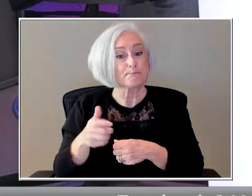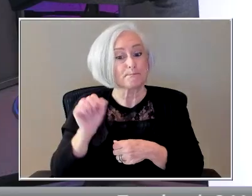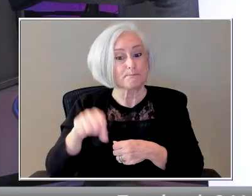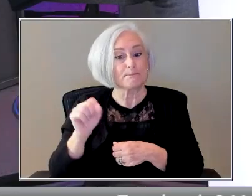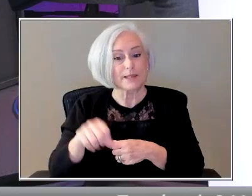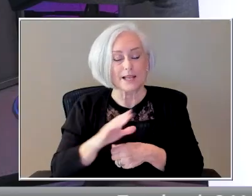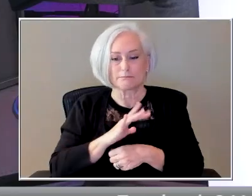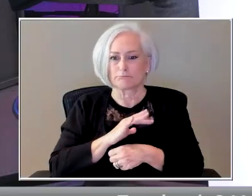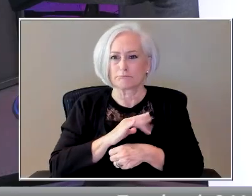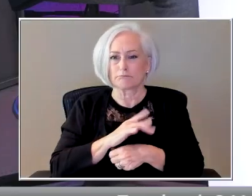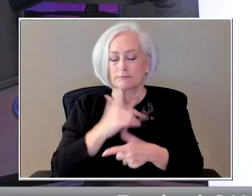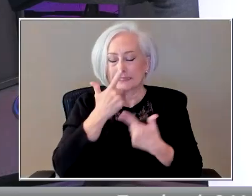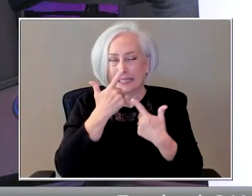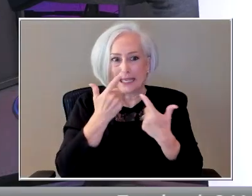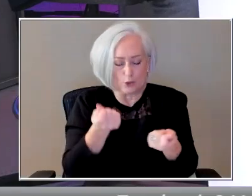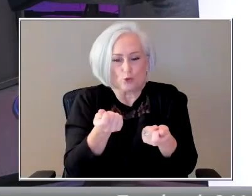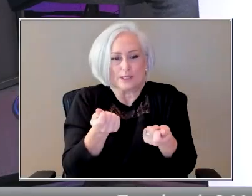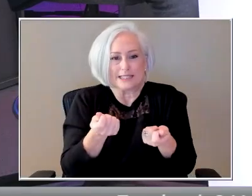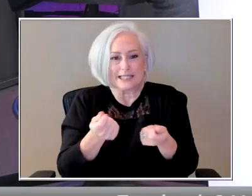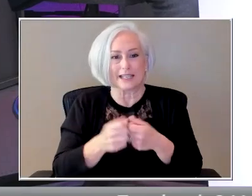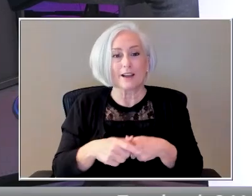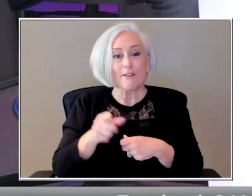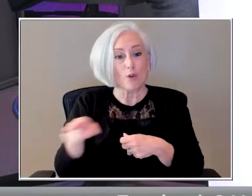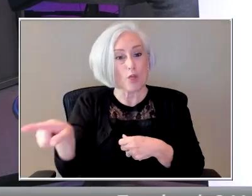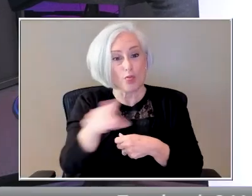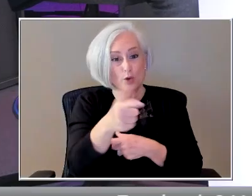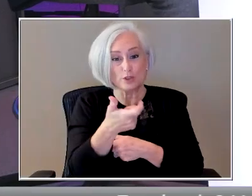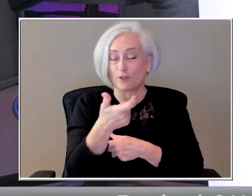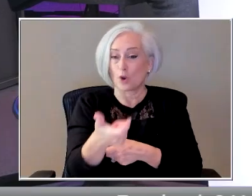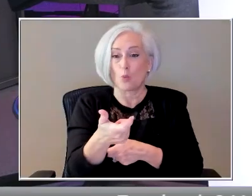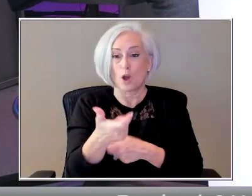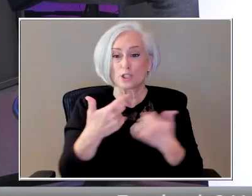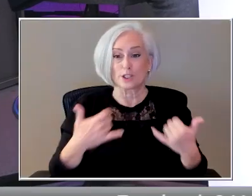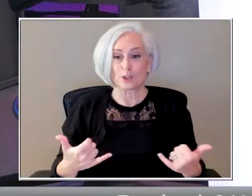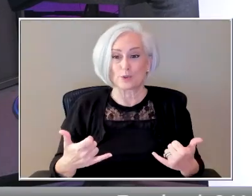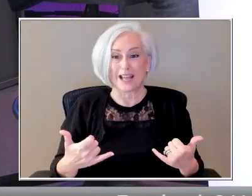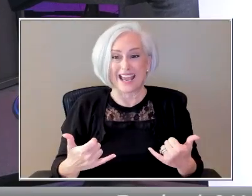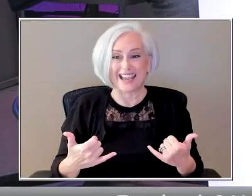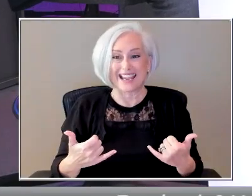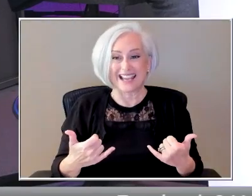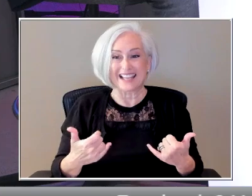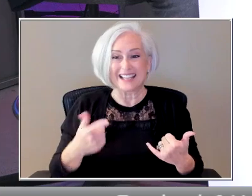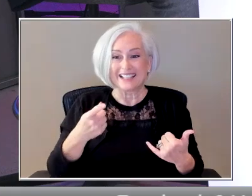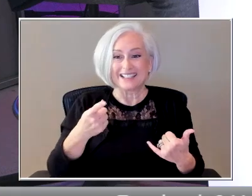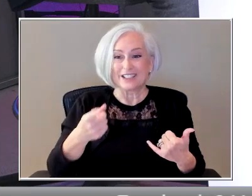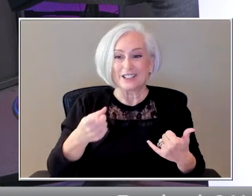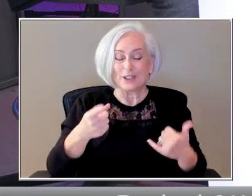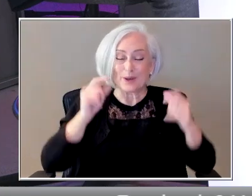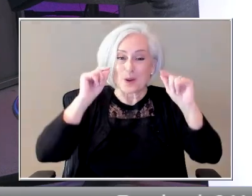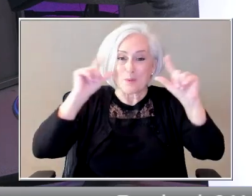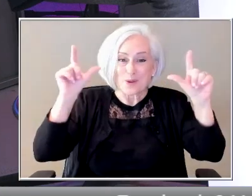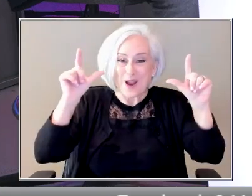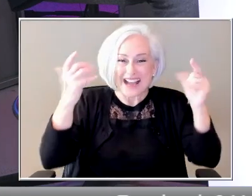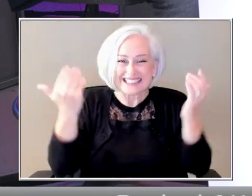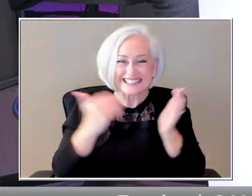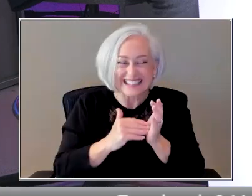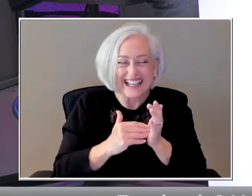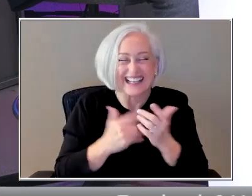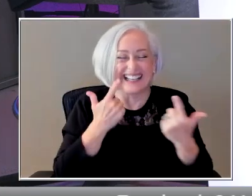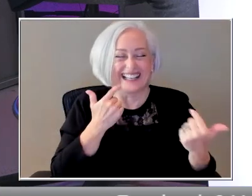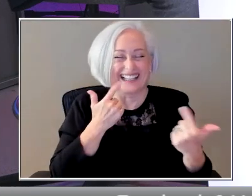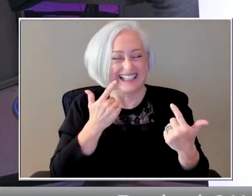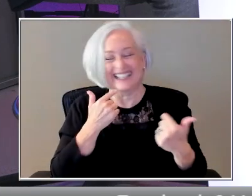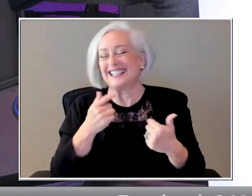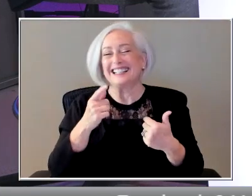interesting. For our viewers who are okay not, you're okay to open your eyes again. That's what I want to say. If you weren't down